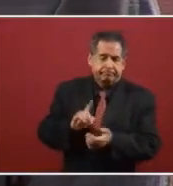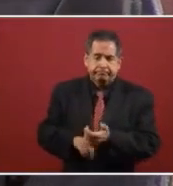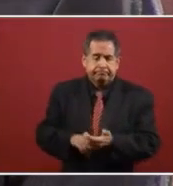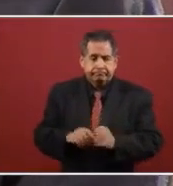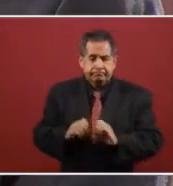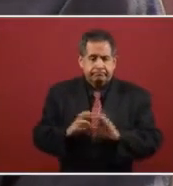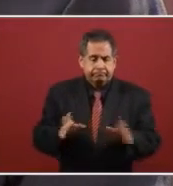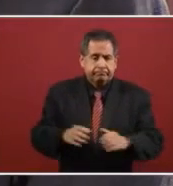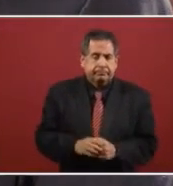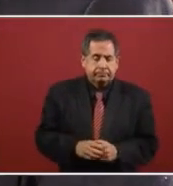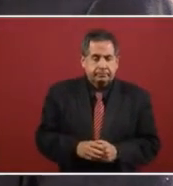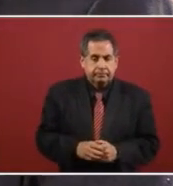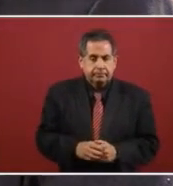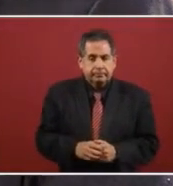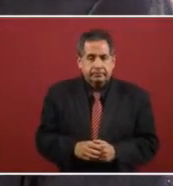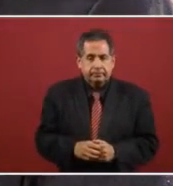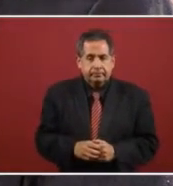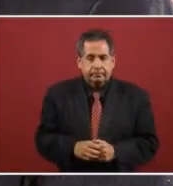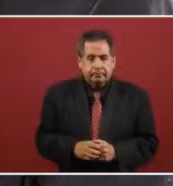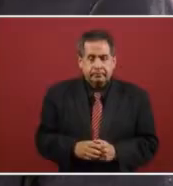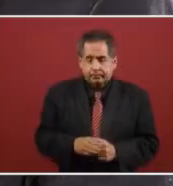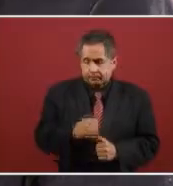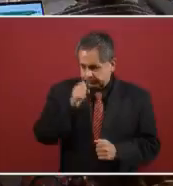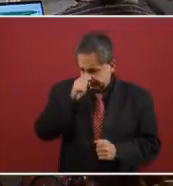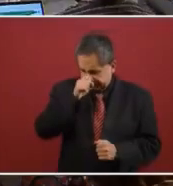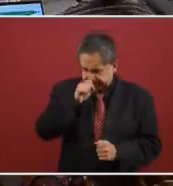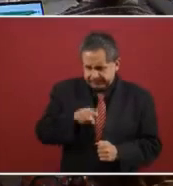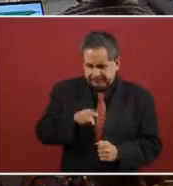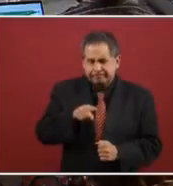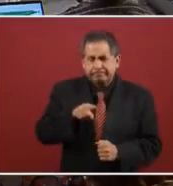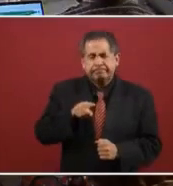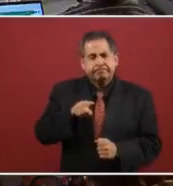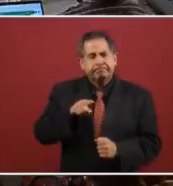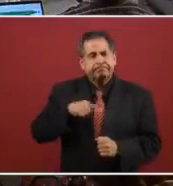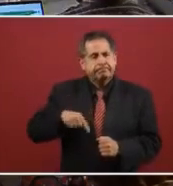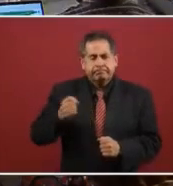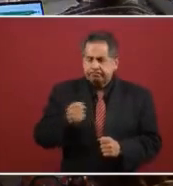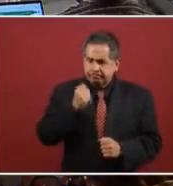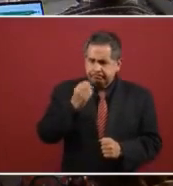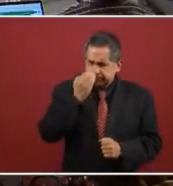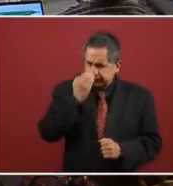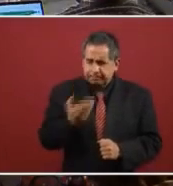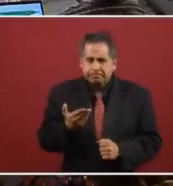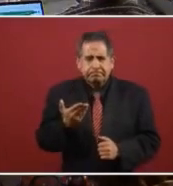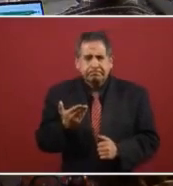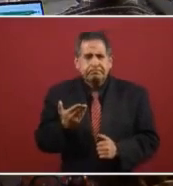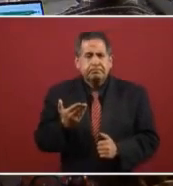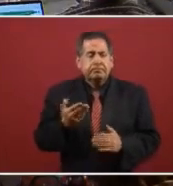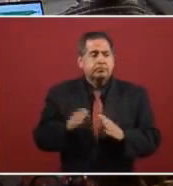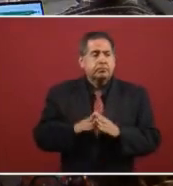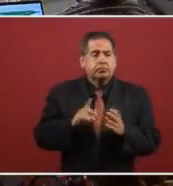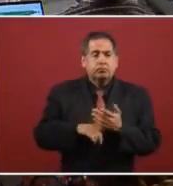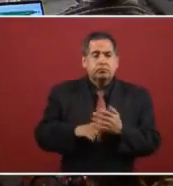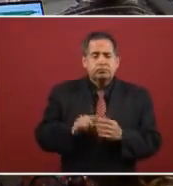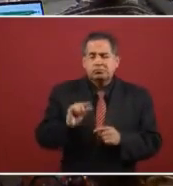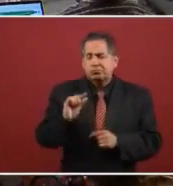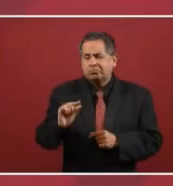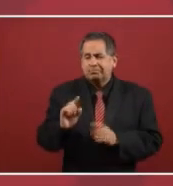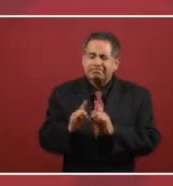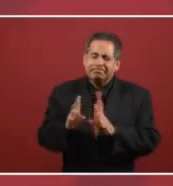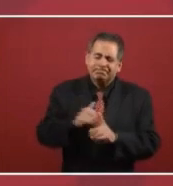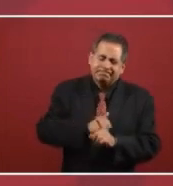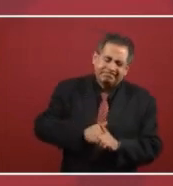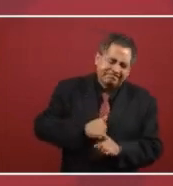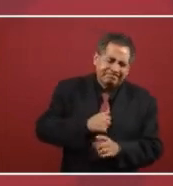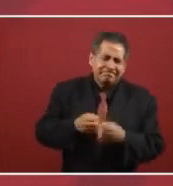them. Hemos tenido, We've had, afortunadamente, fortunately, muy pocas desgracias que